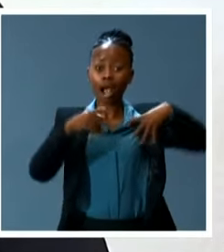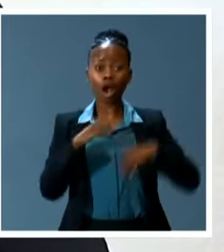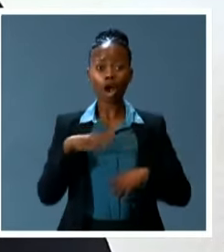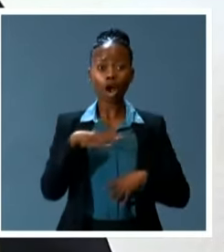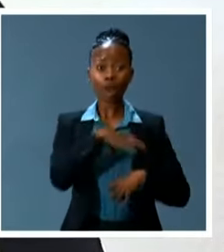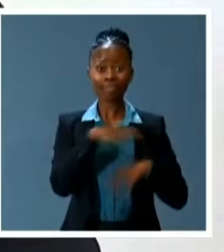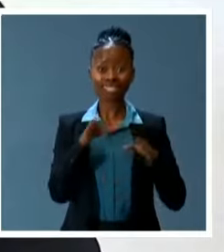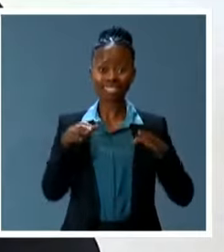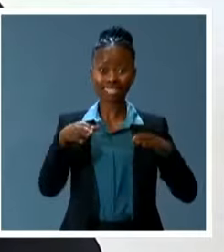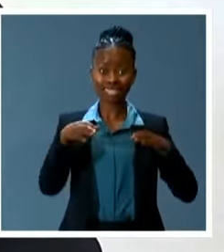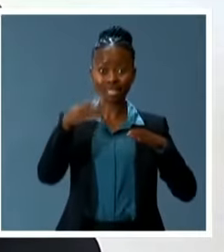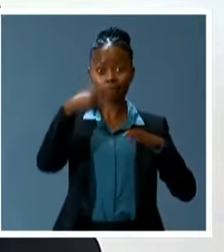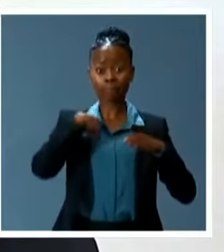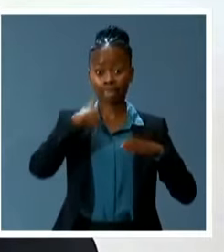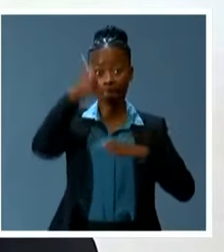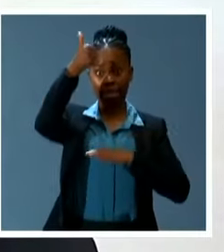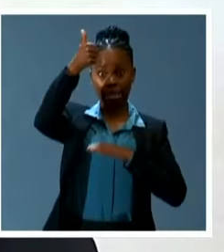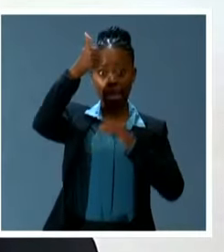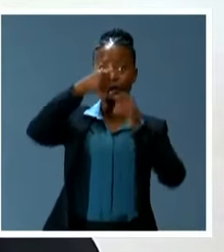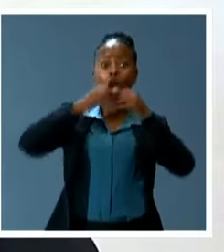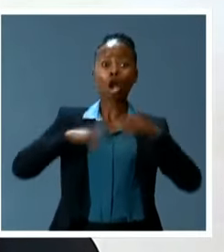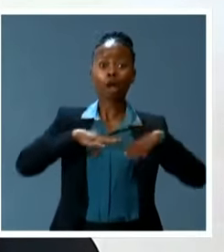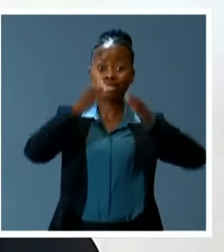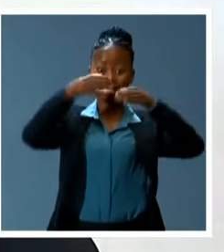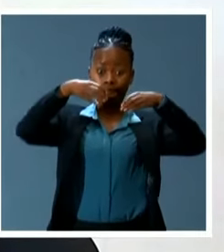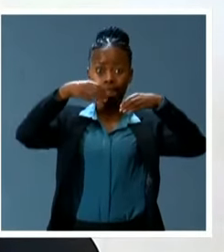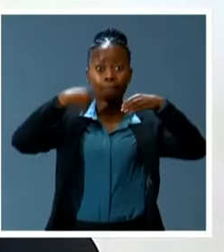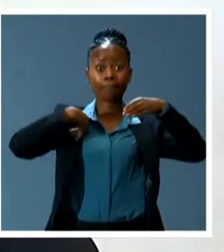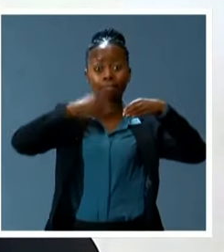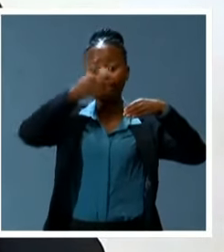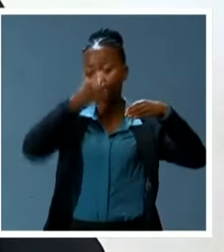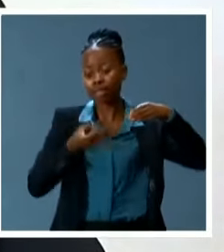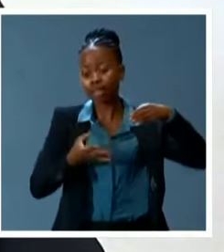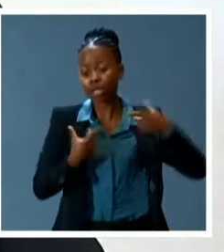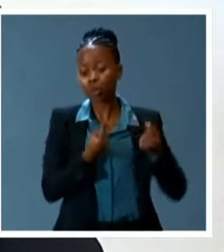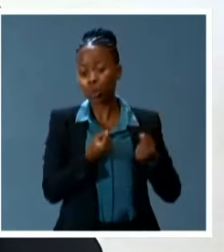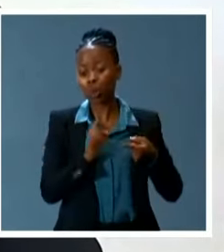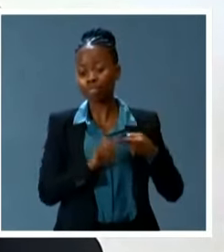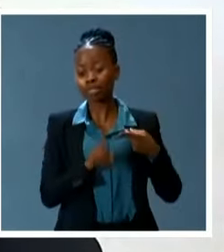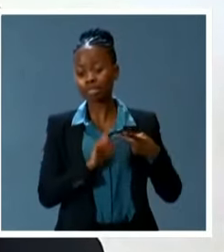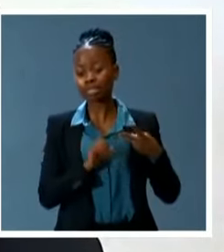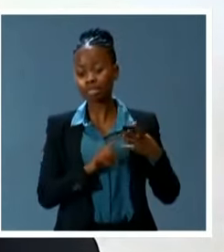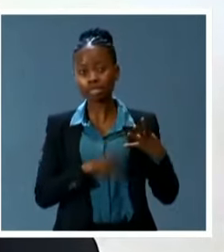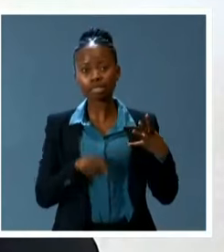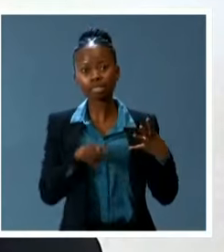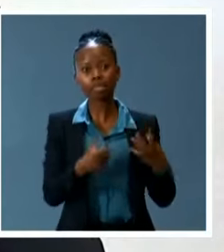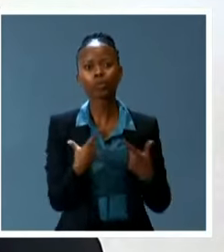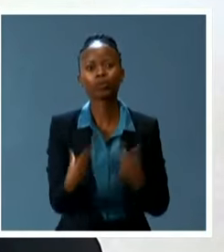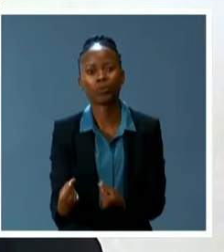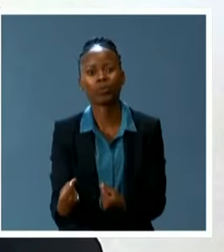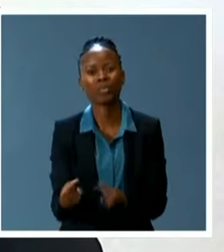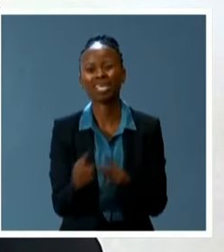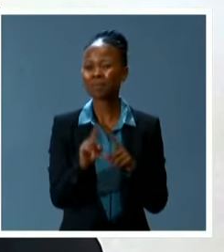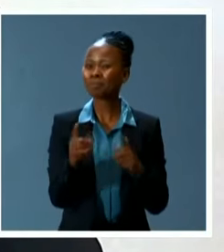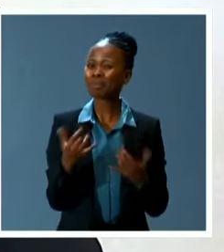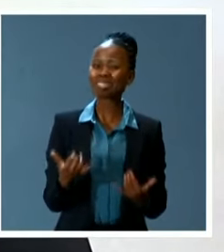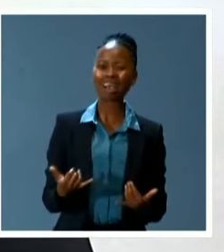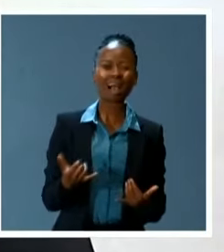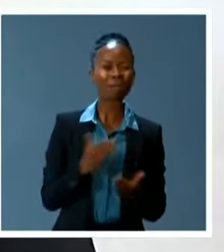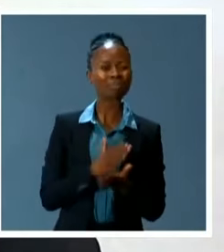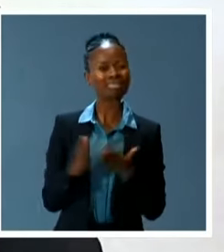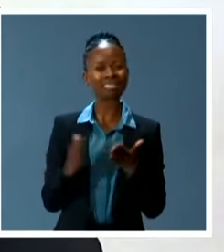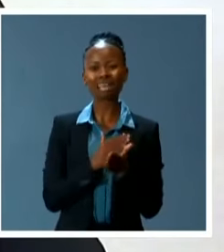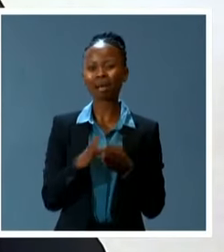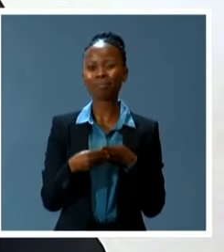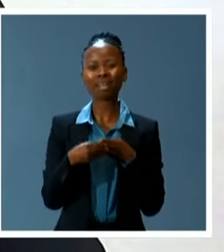we need to support those leaders. Unfortunately, in today's world, leadership and power are not always aligned. We have leadership